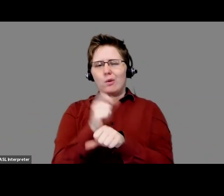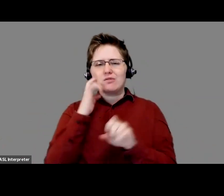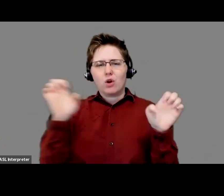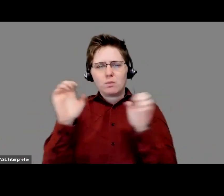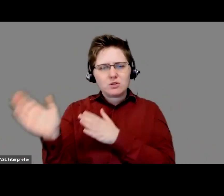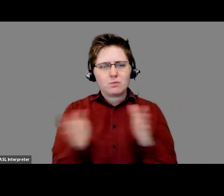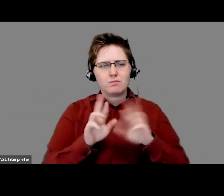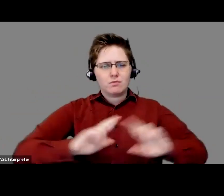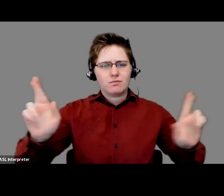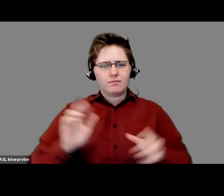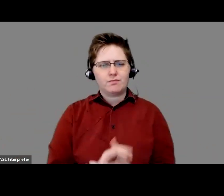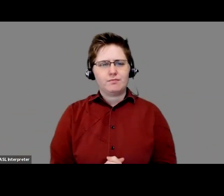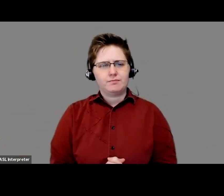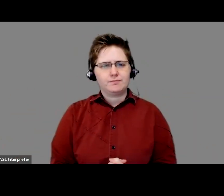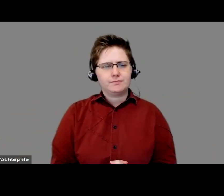preparedness.